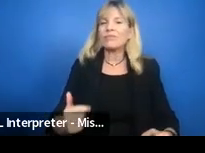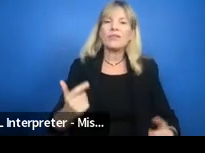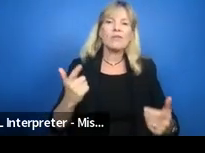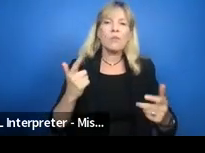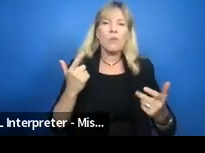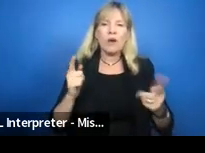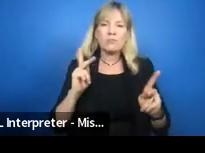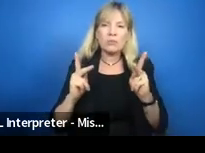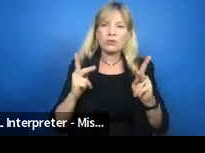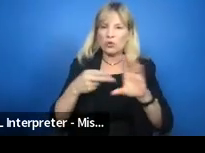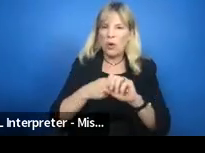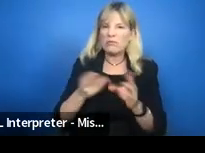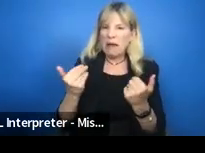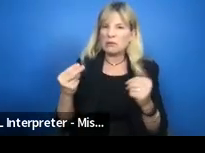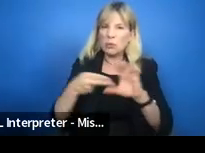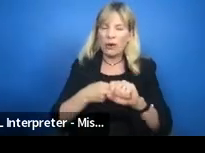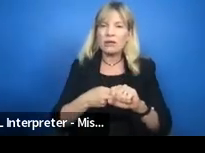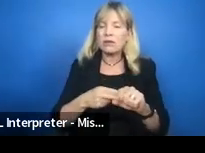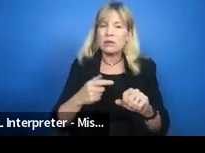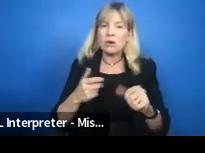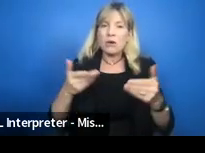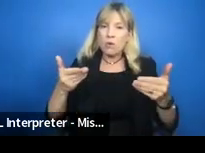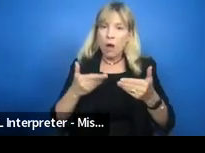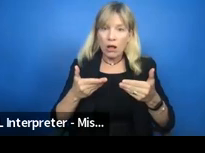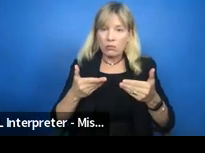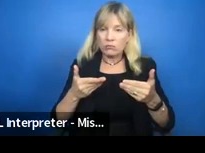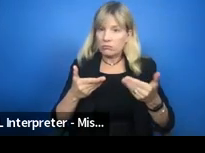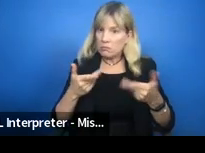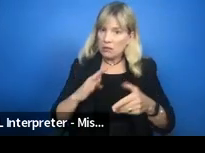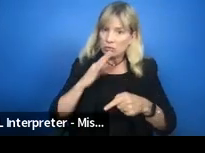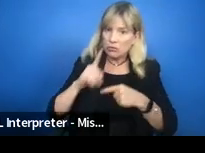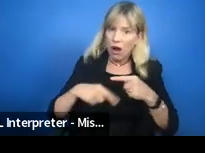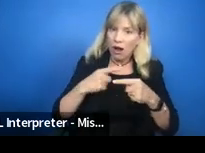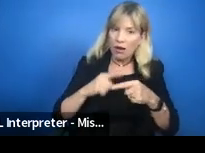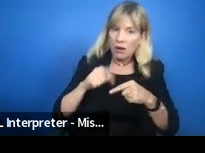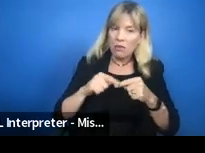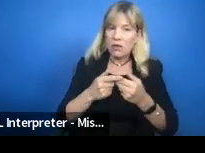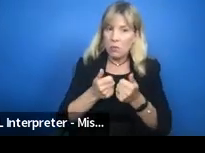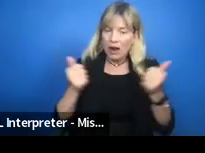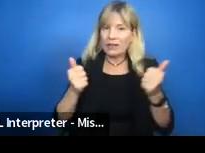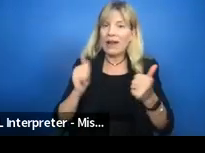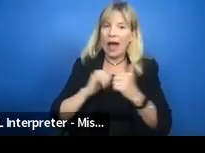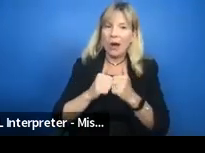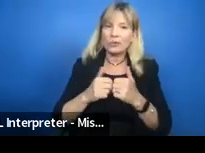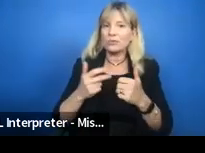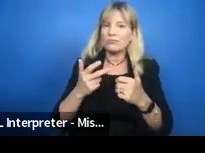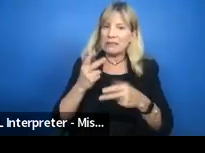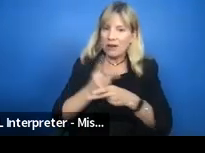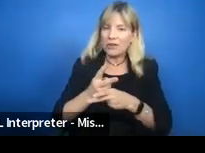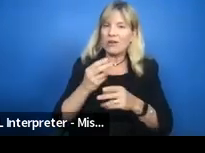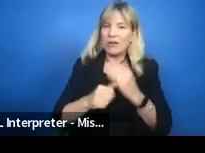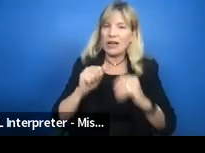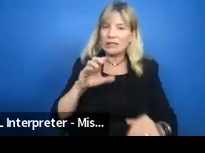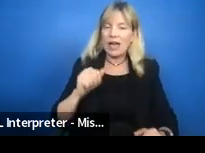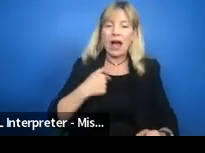in. Welcome to Let's Talk the Unwinding with ACA Consumer Advocacy. I am